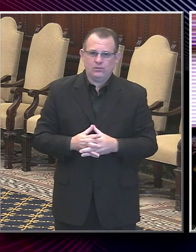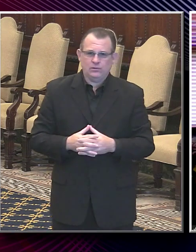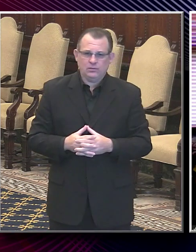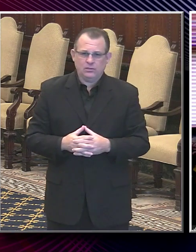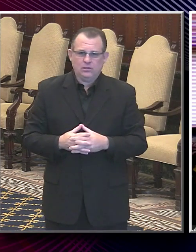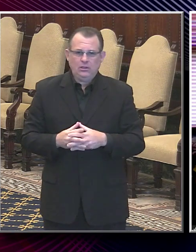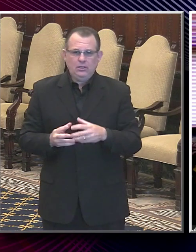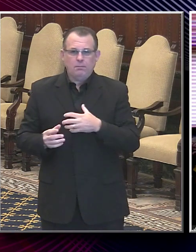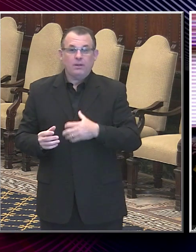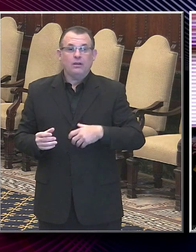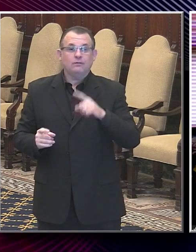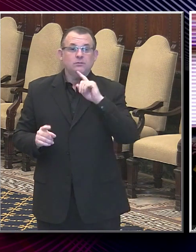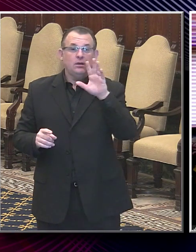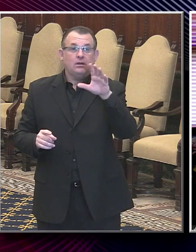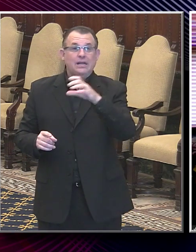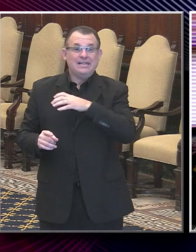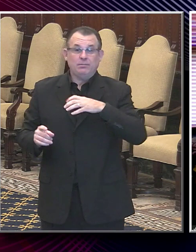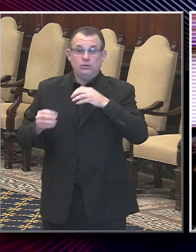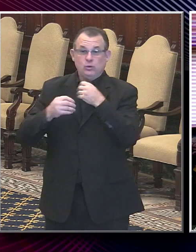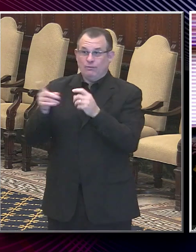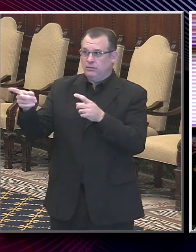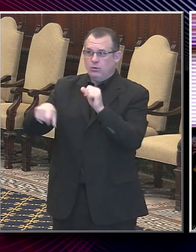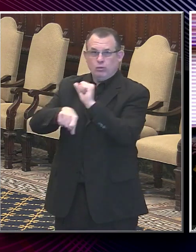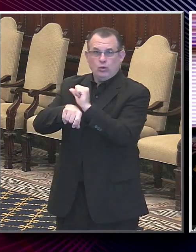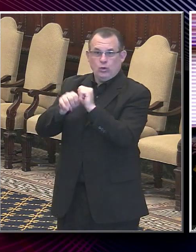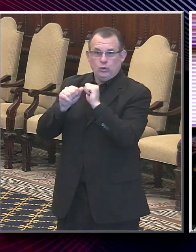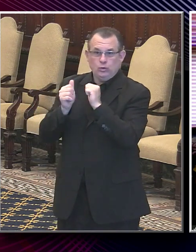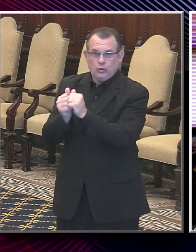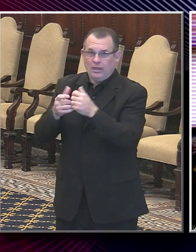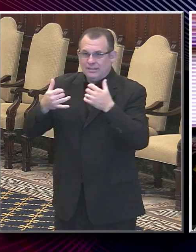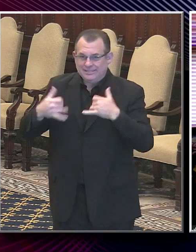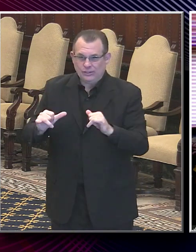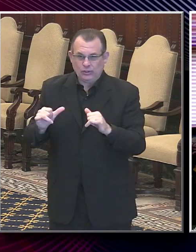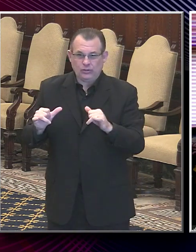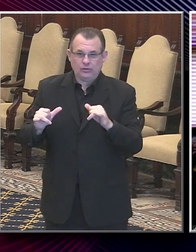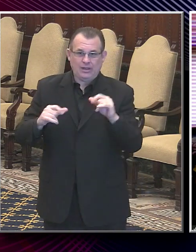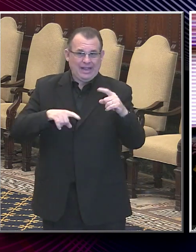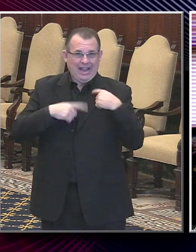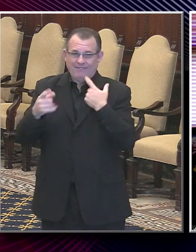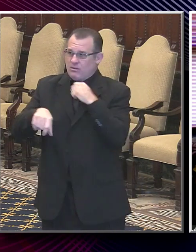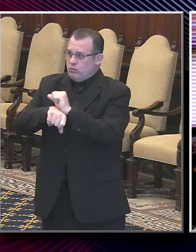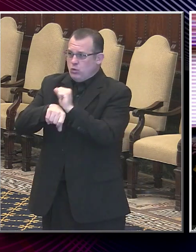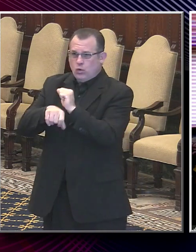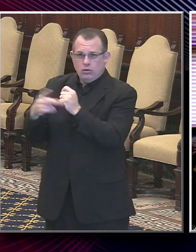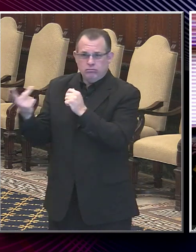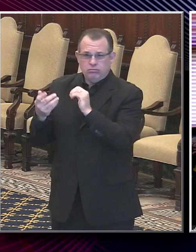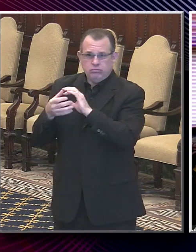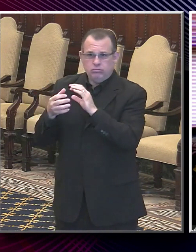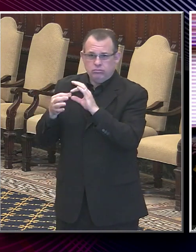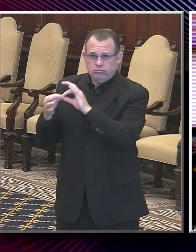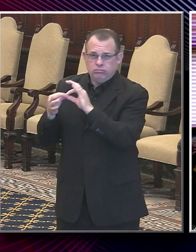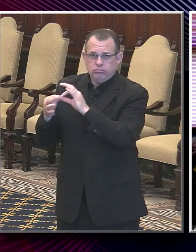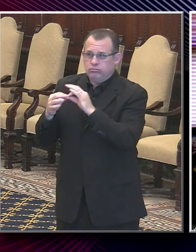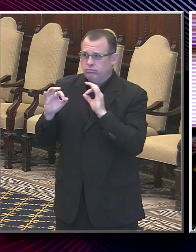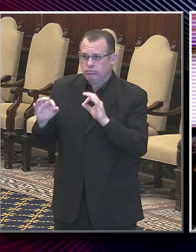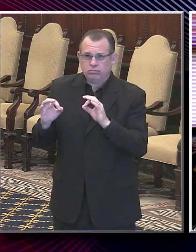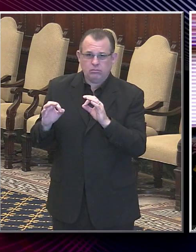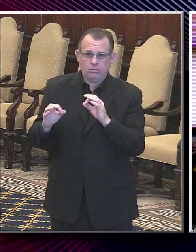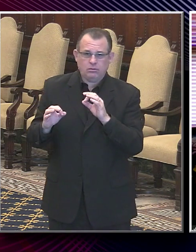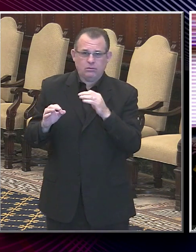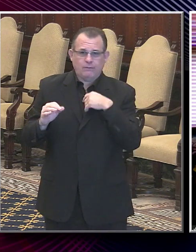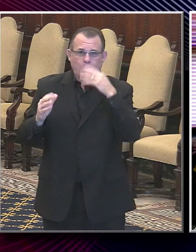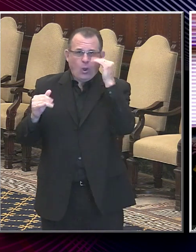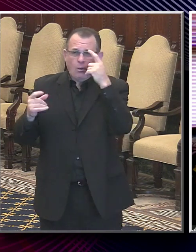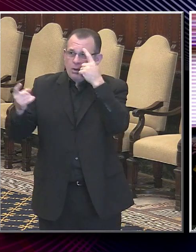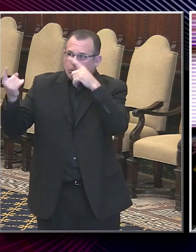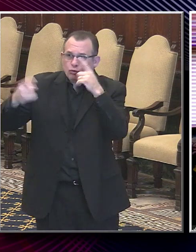office. We've been working constantly with them since this whole thing started. And I think we'll the sum resolution. We will have an